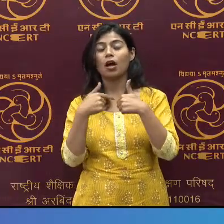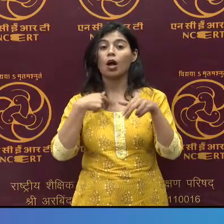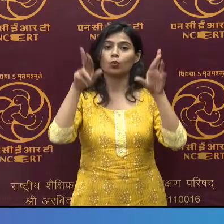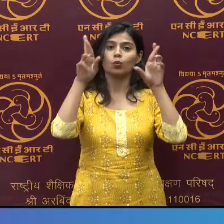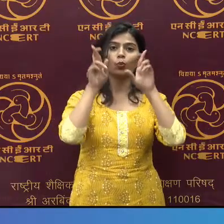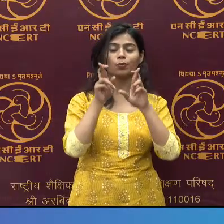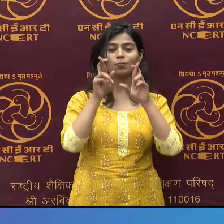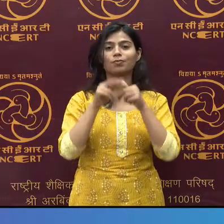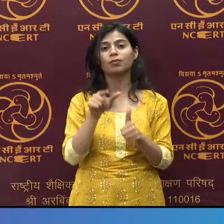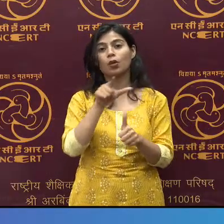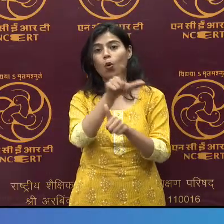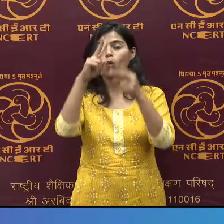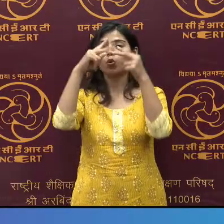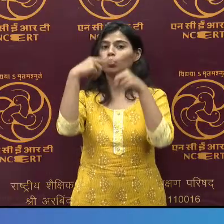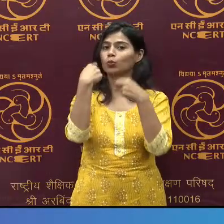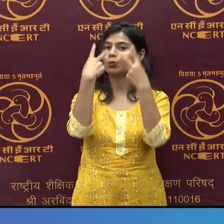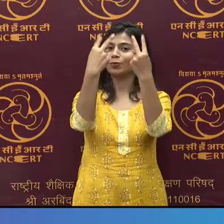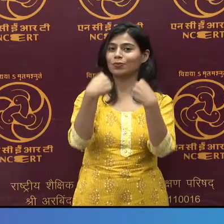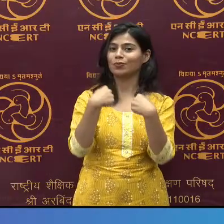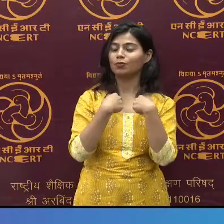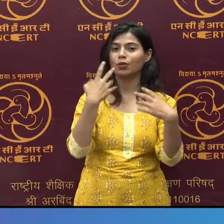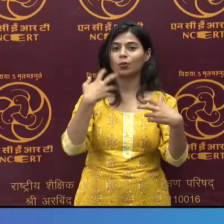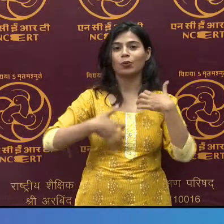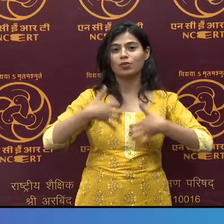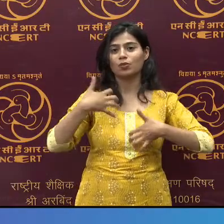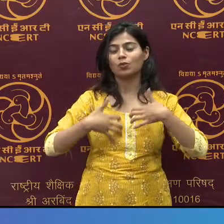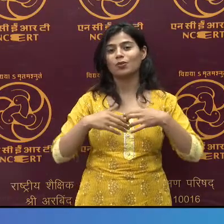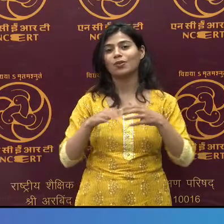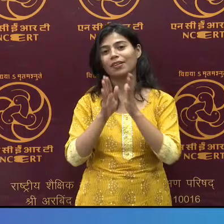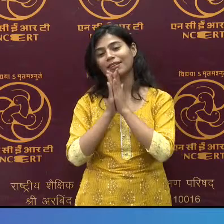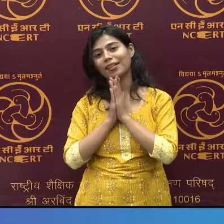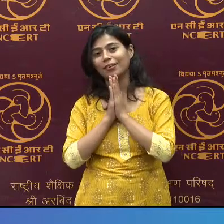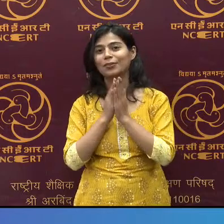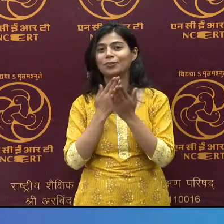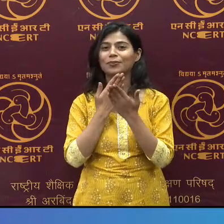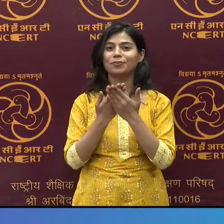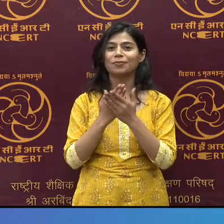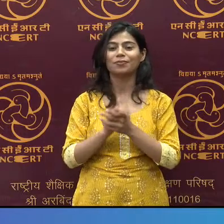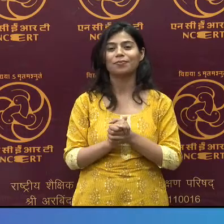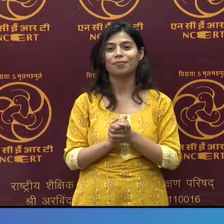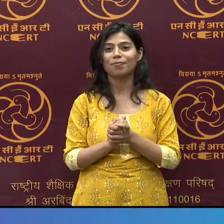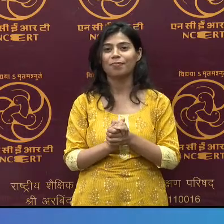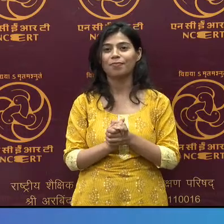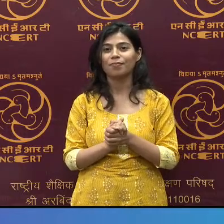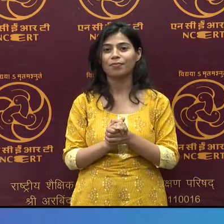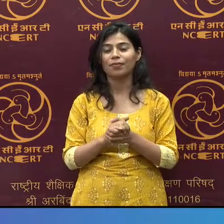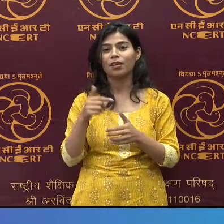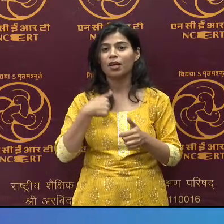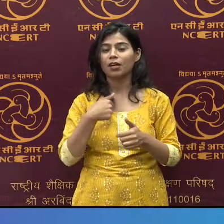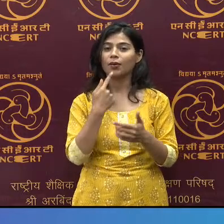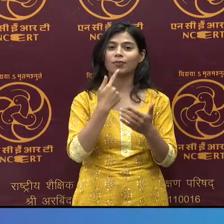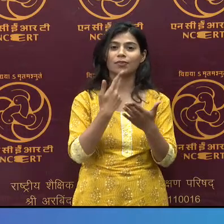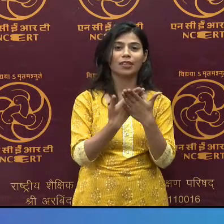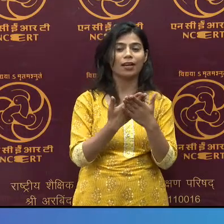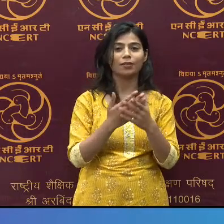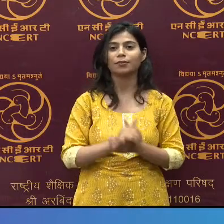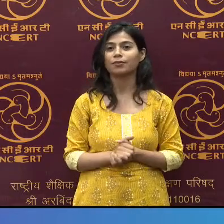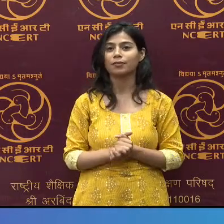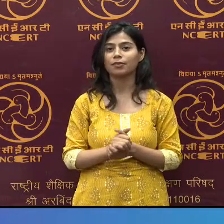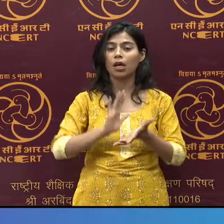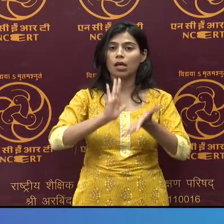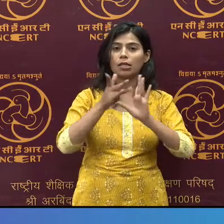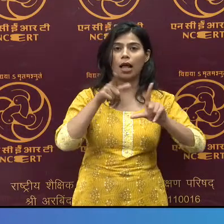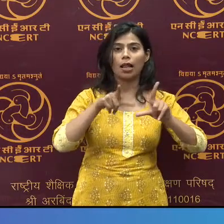that our viewers have also thoroughly enjoyed the session. So thank you so much for being with us. Thank you. I also thanked our sign